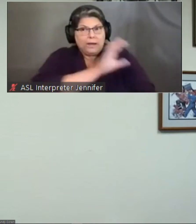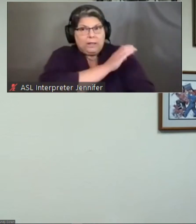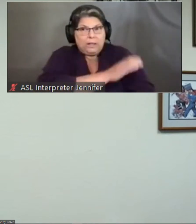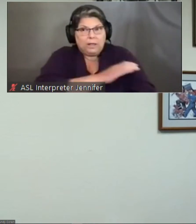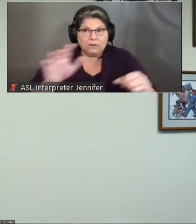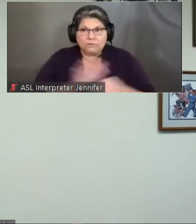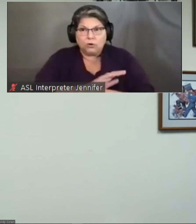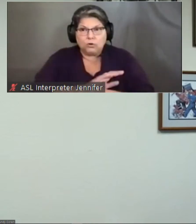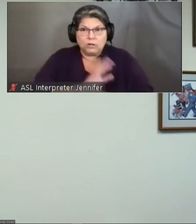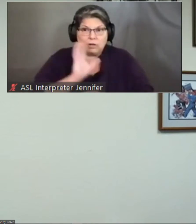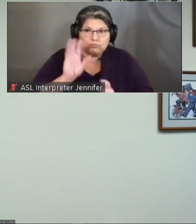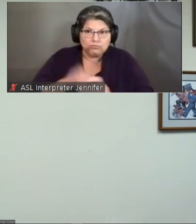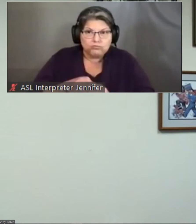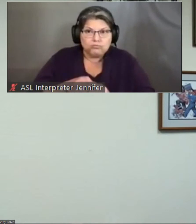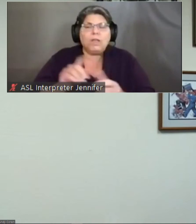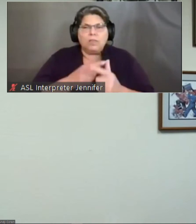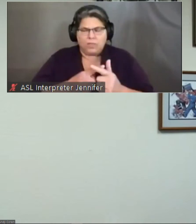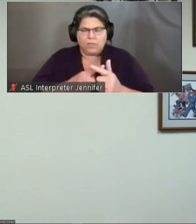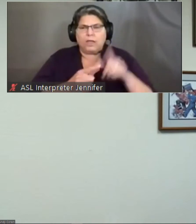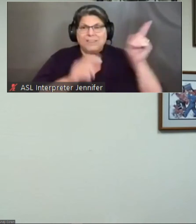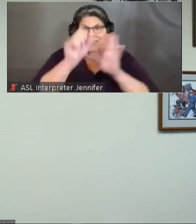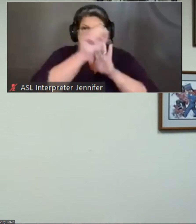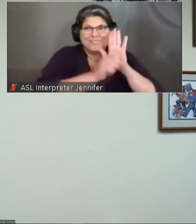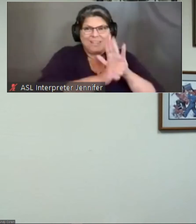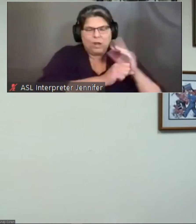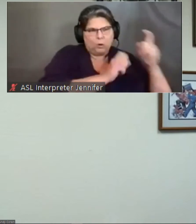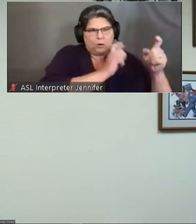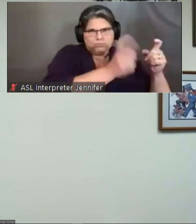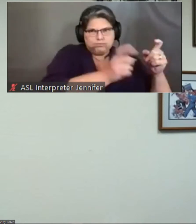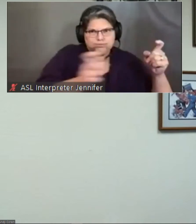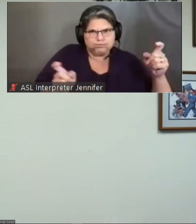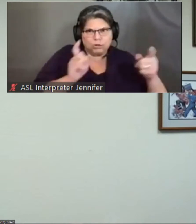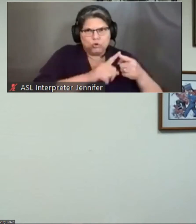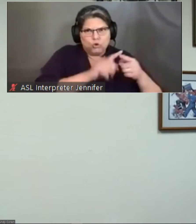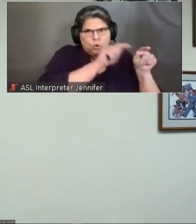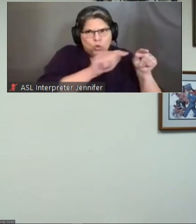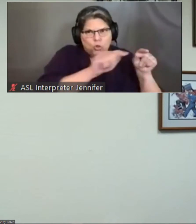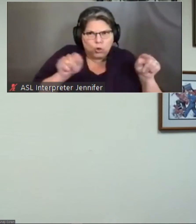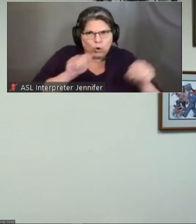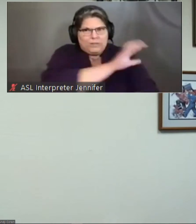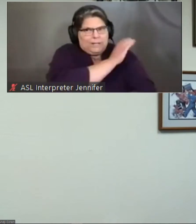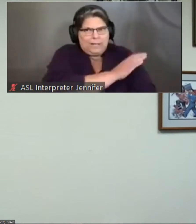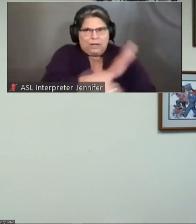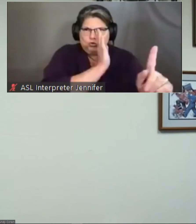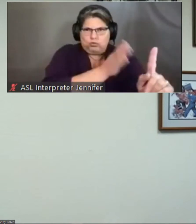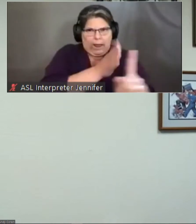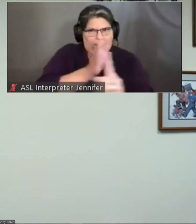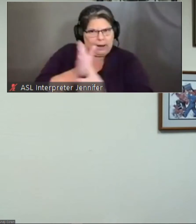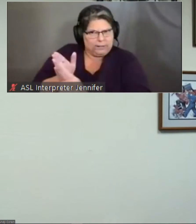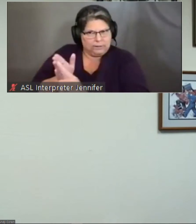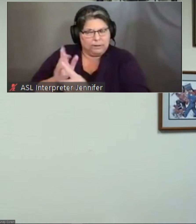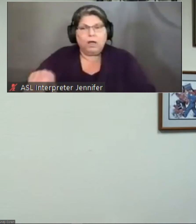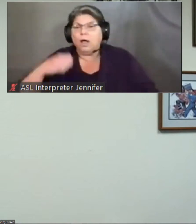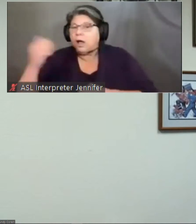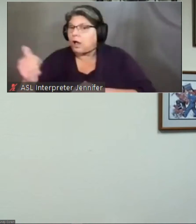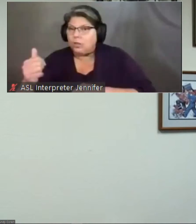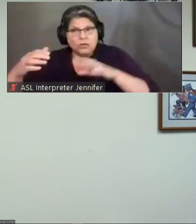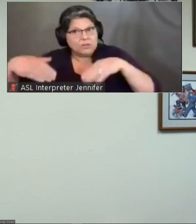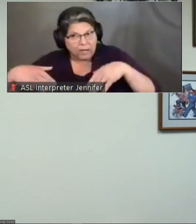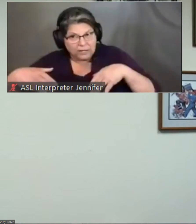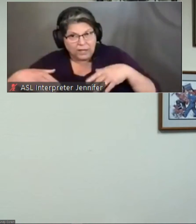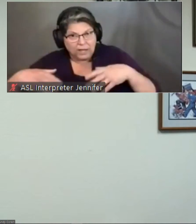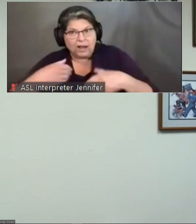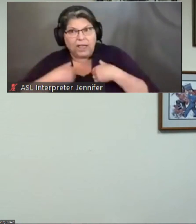direct allotments from the state. Others who are not yet engaged will still get their allotments through the